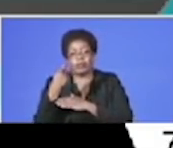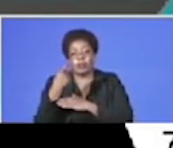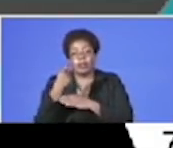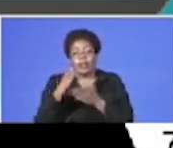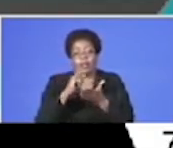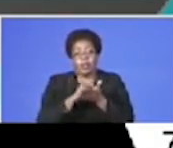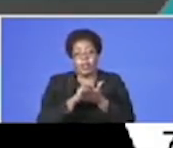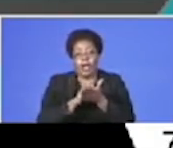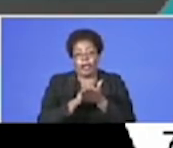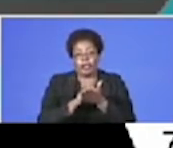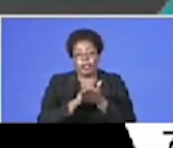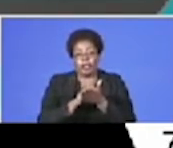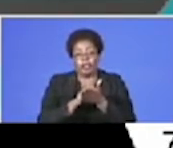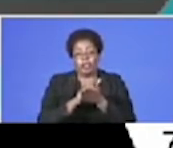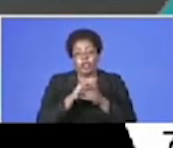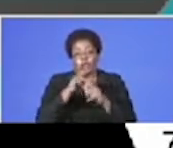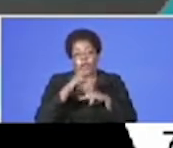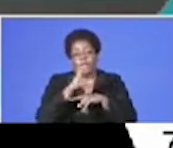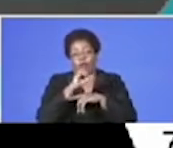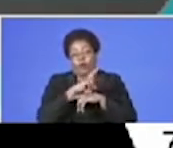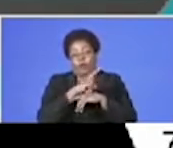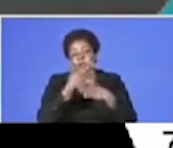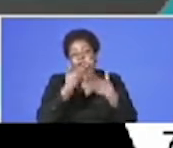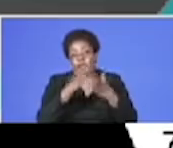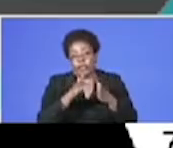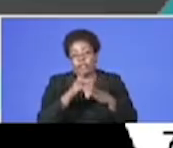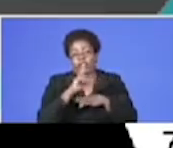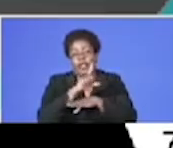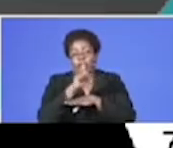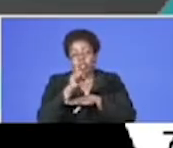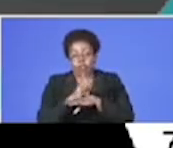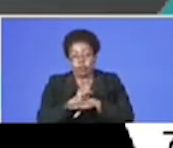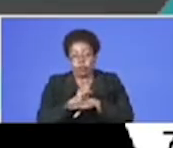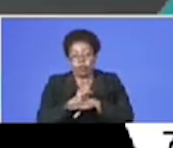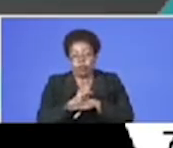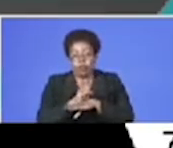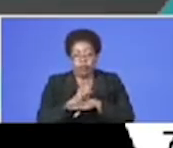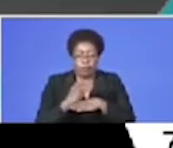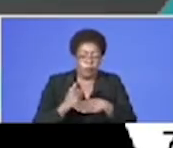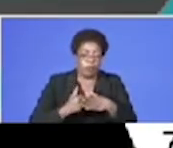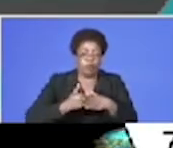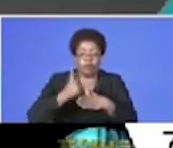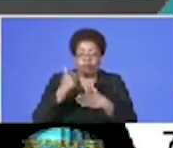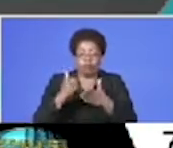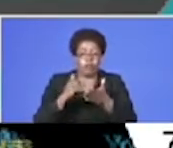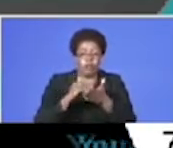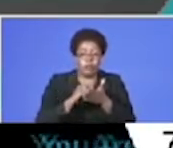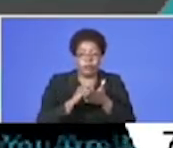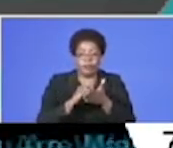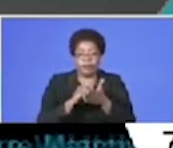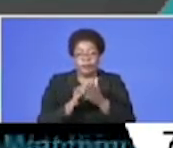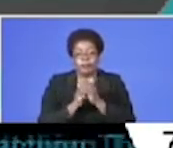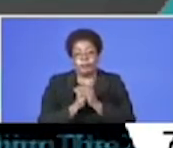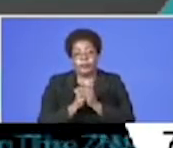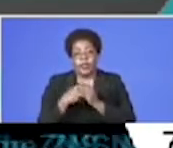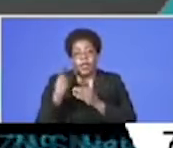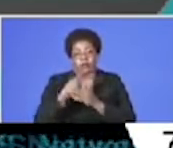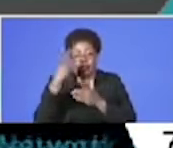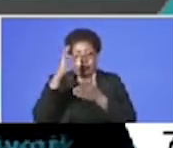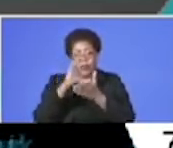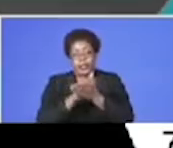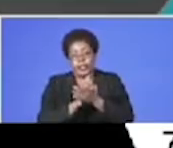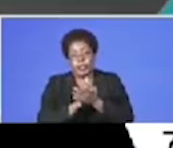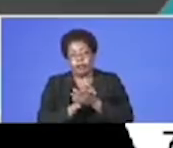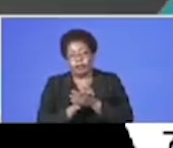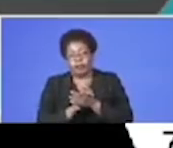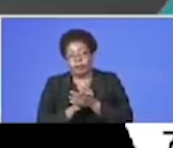that we know when COVID is over, that Exuma will pick up wherever we left off from. And we believe that we